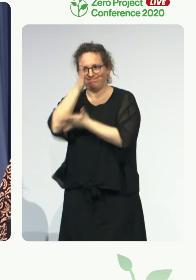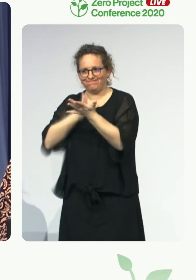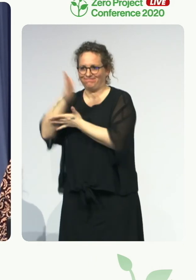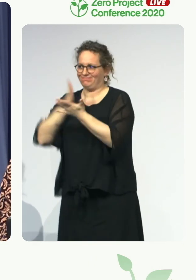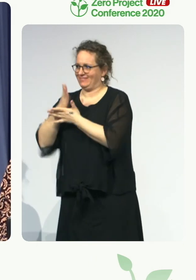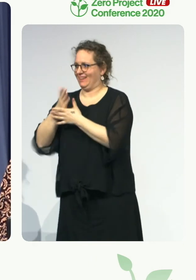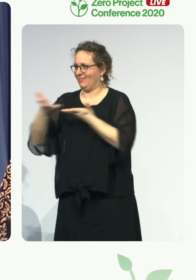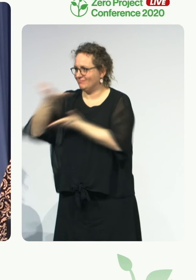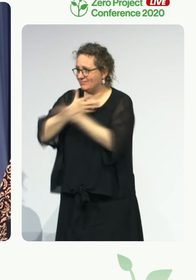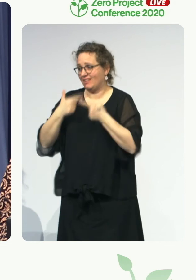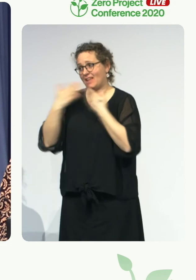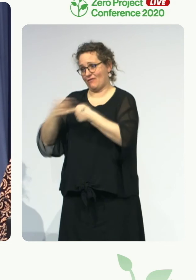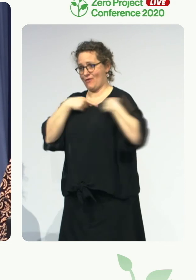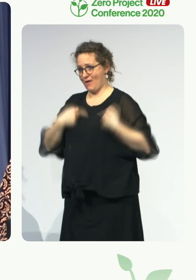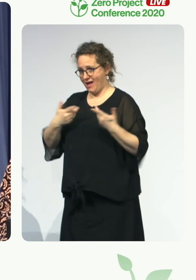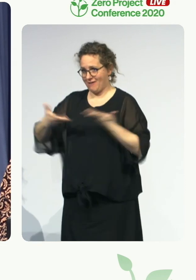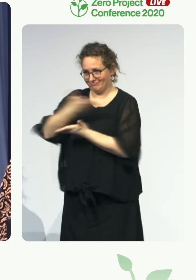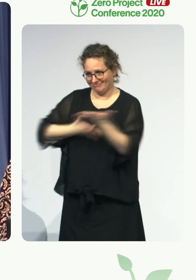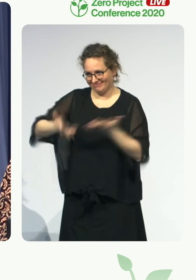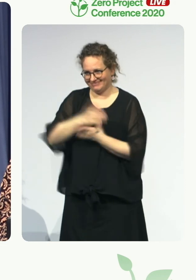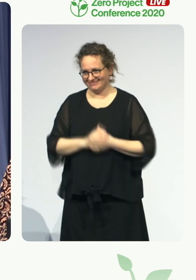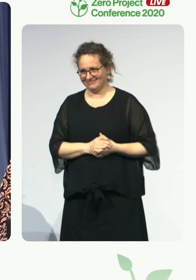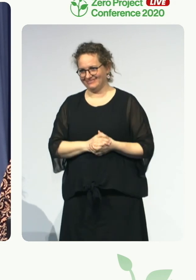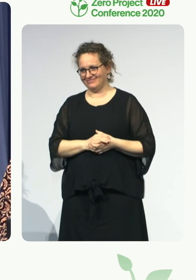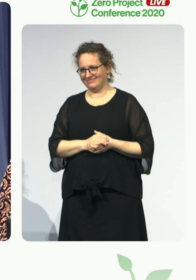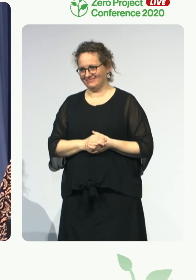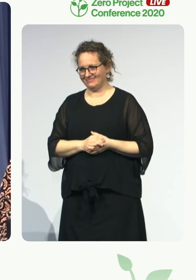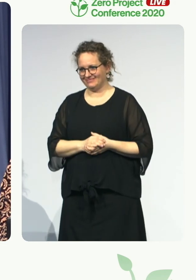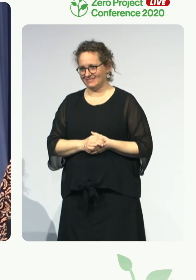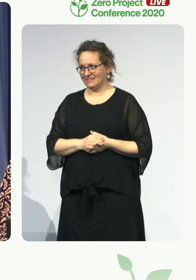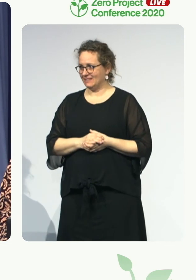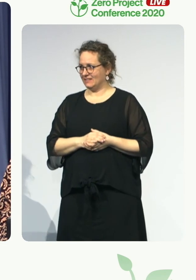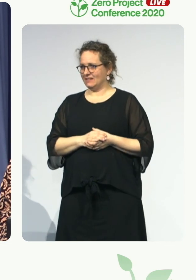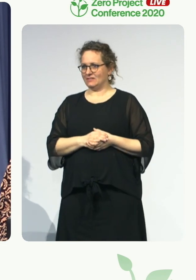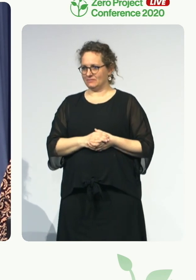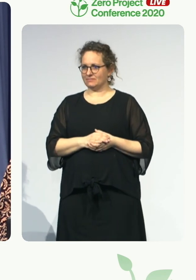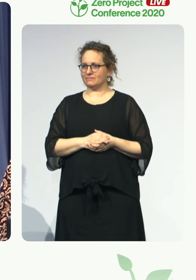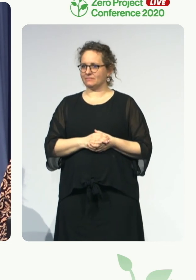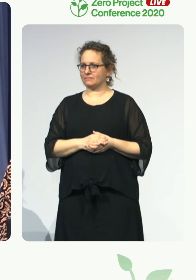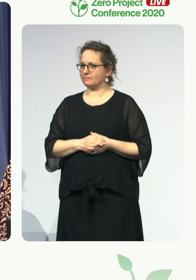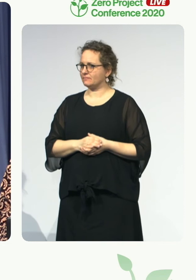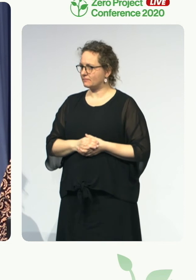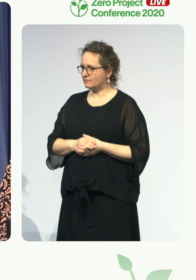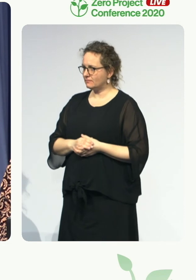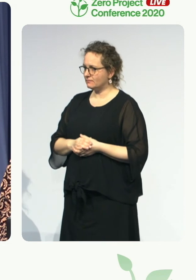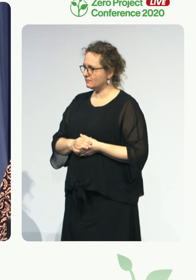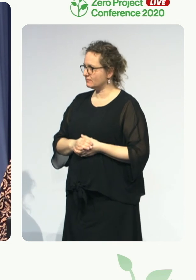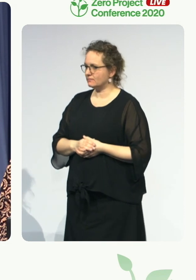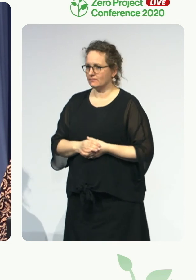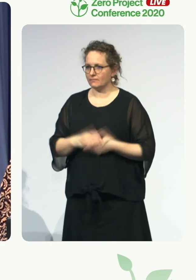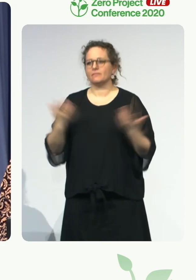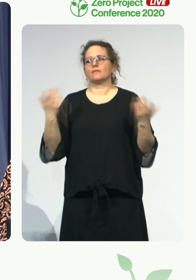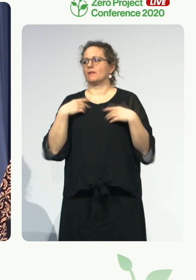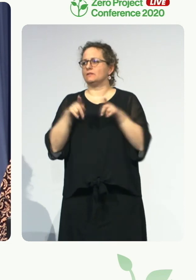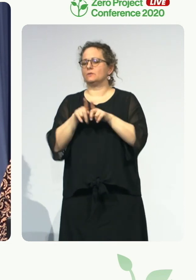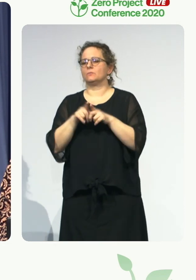much. Great presentations. Mine is more of USAID and GIZ. One of the